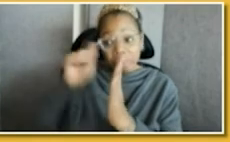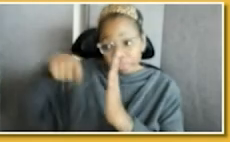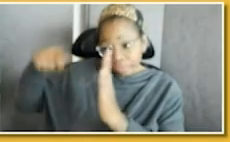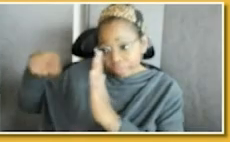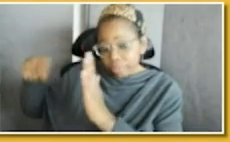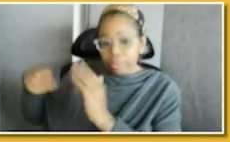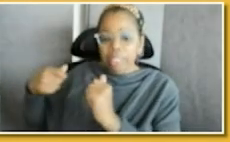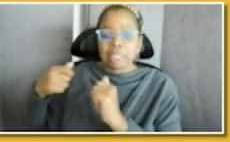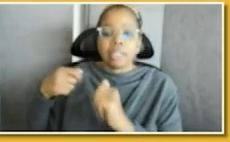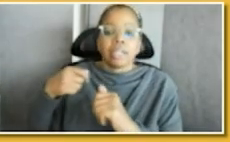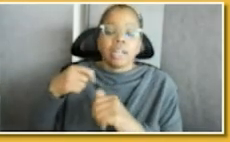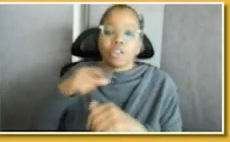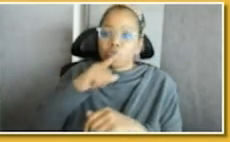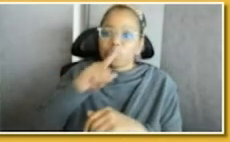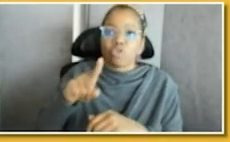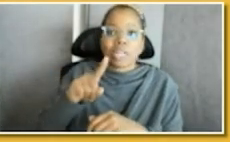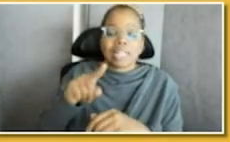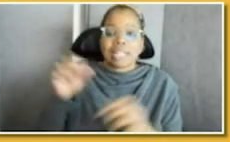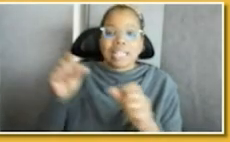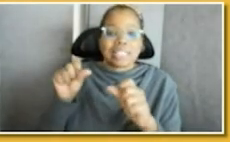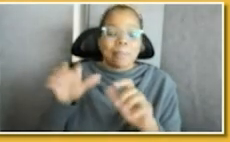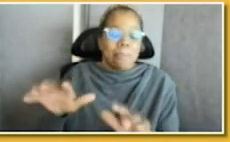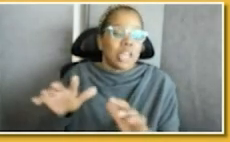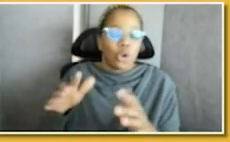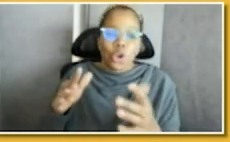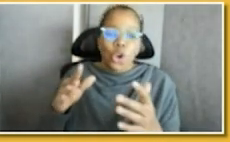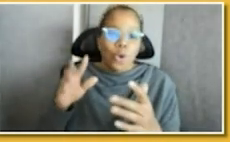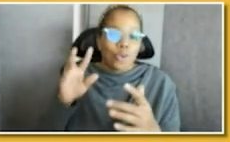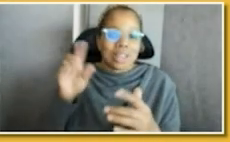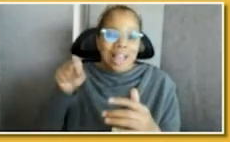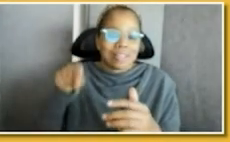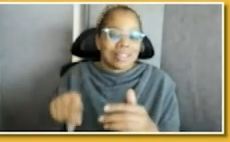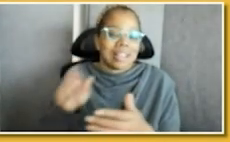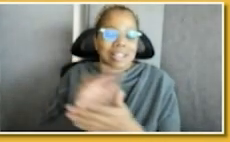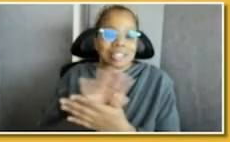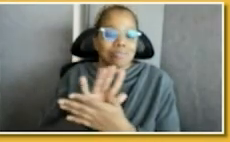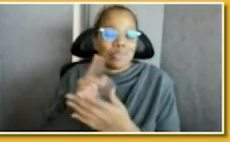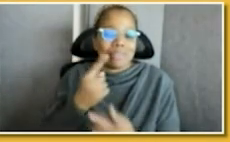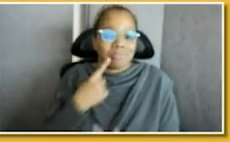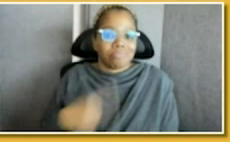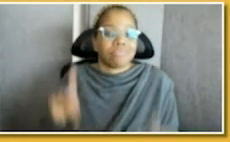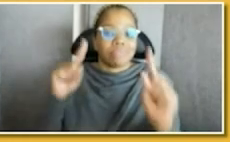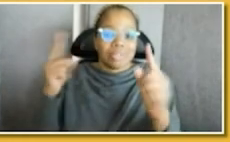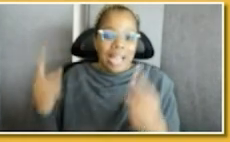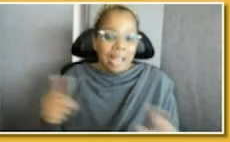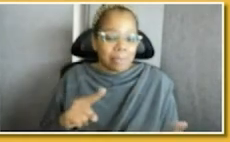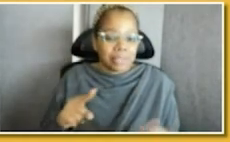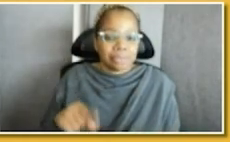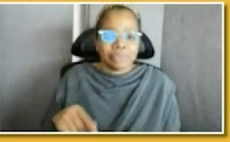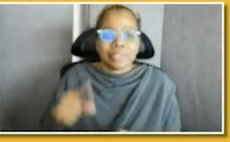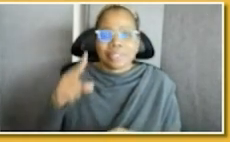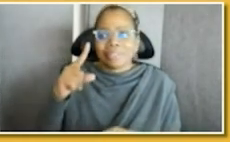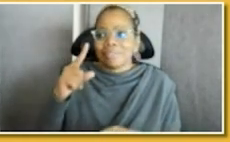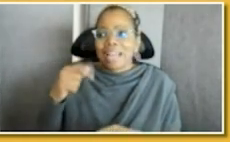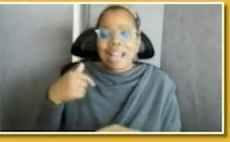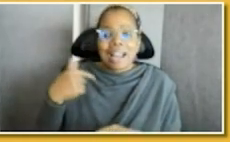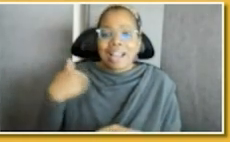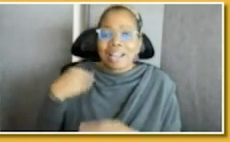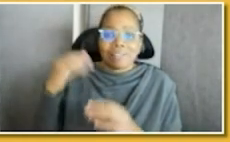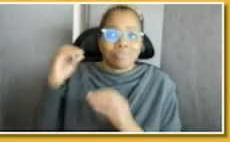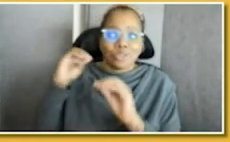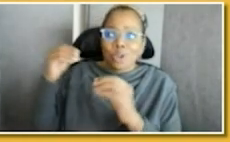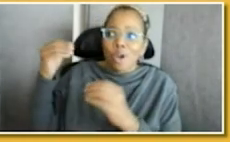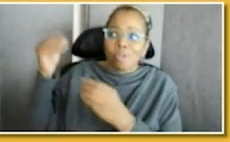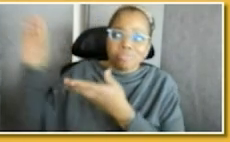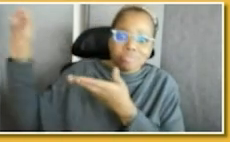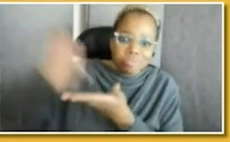it's a miracle documentary films get made often, especially, you know, unfunded documentaries. There usually is